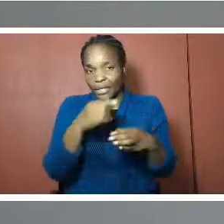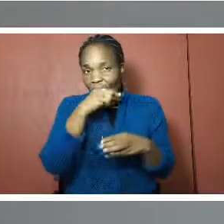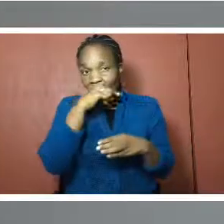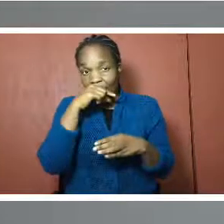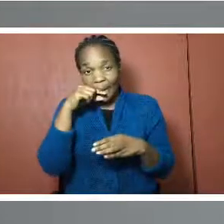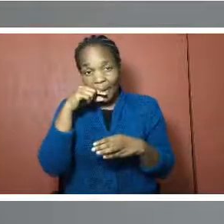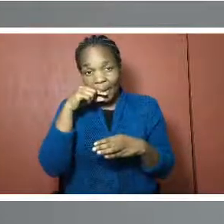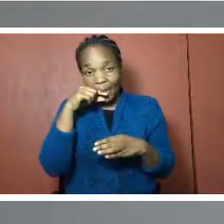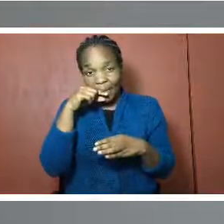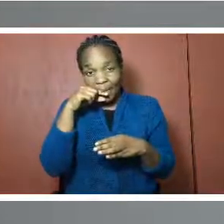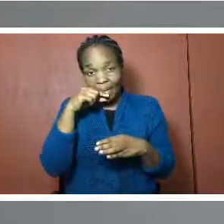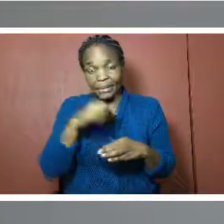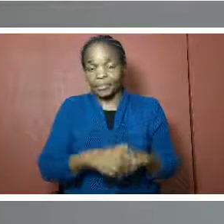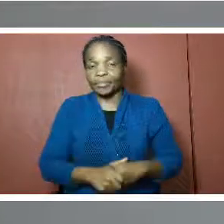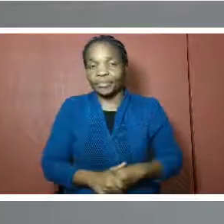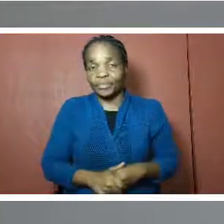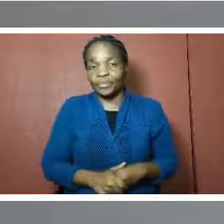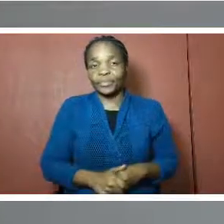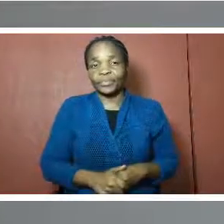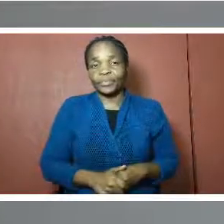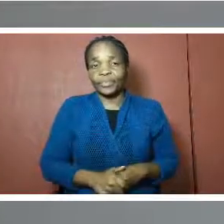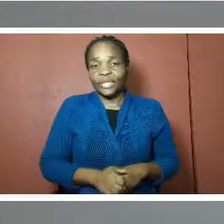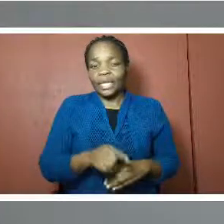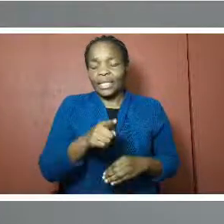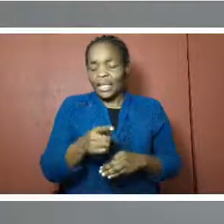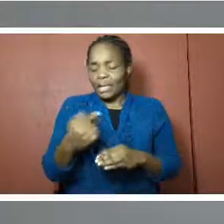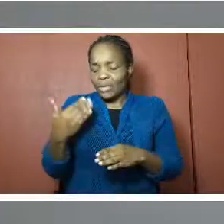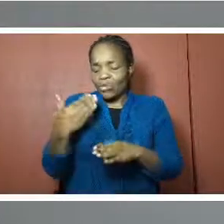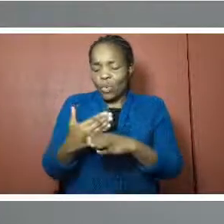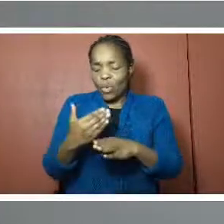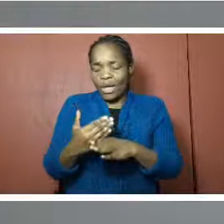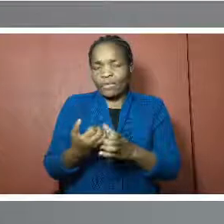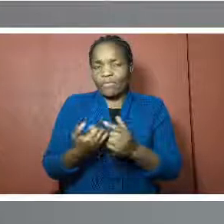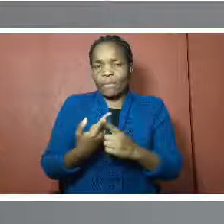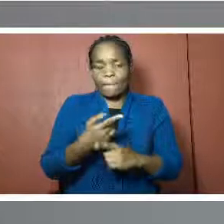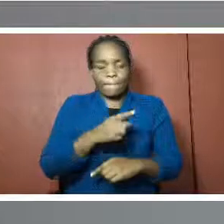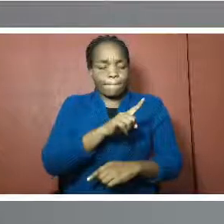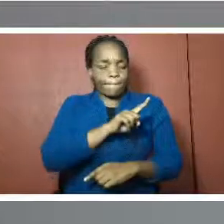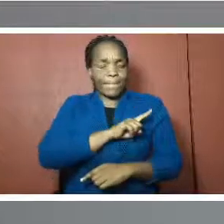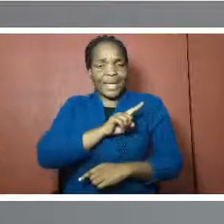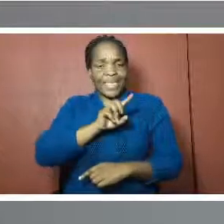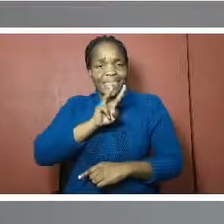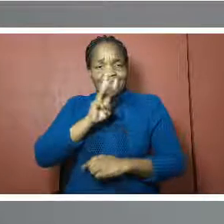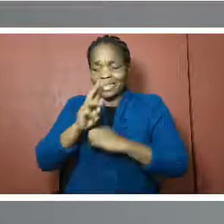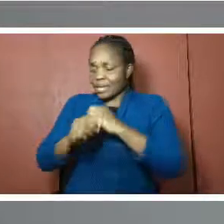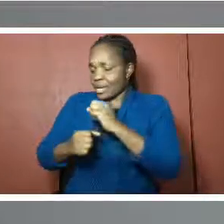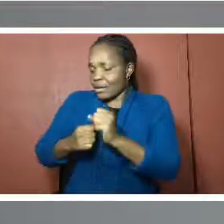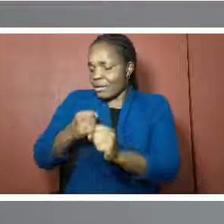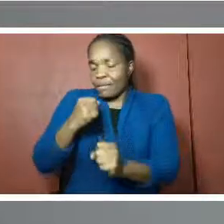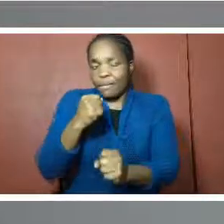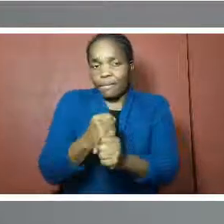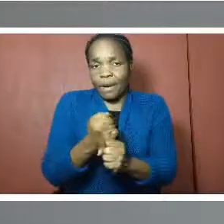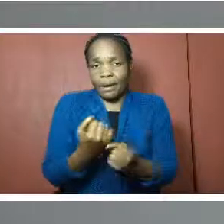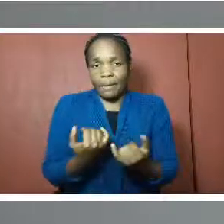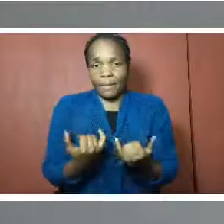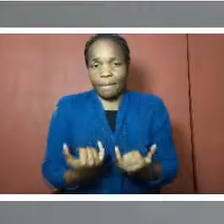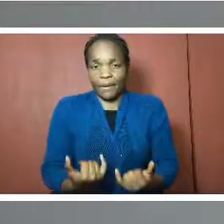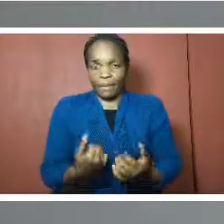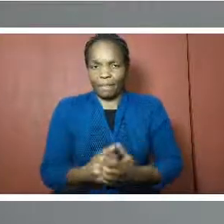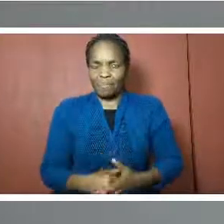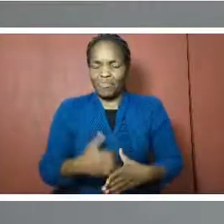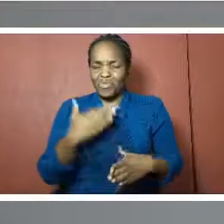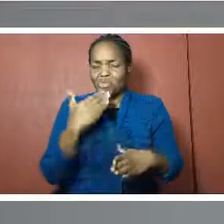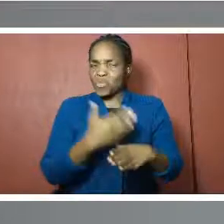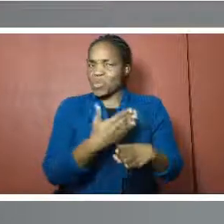called Hess, which has been operating for the past 13 years. And he has been doing